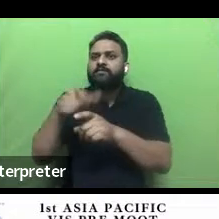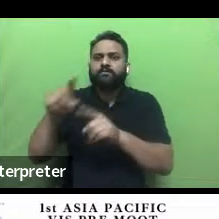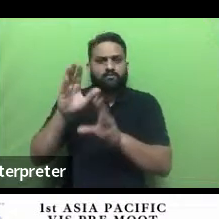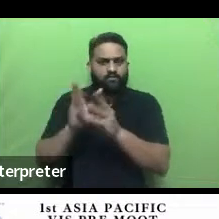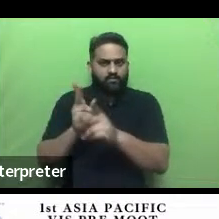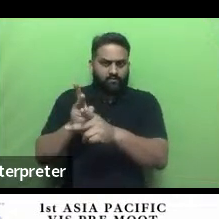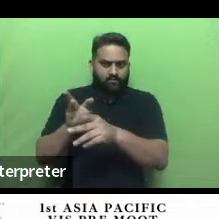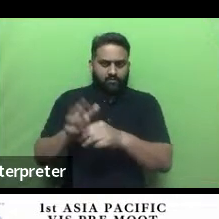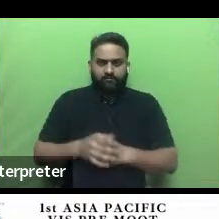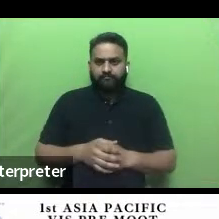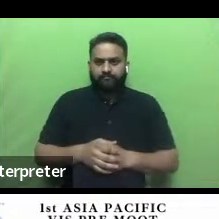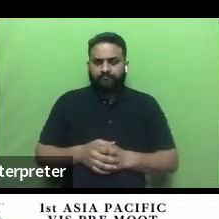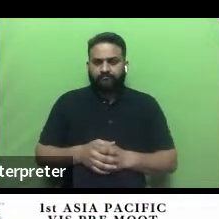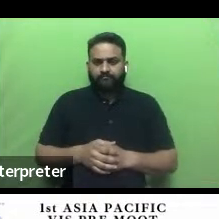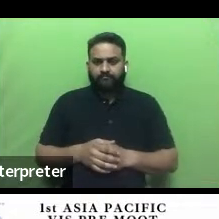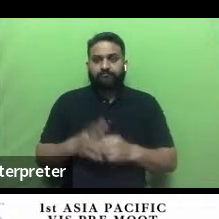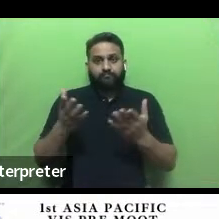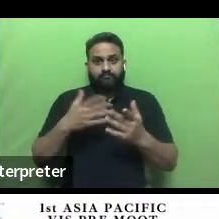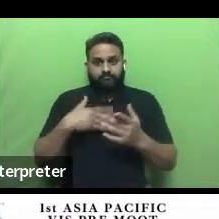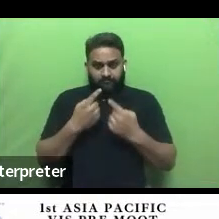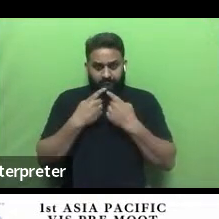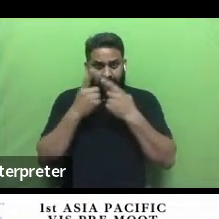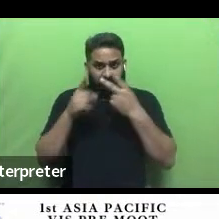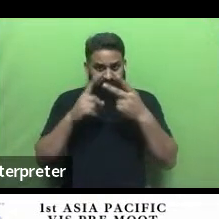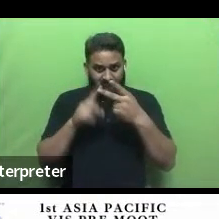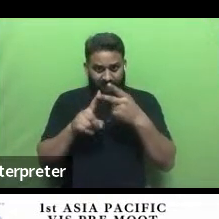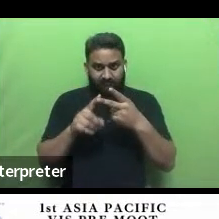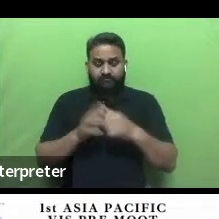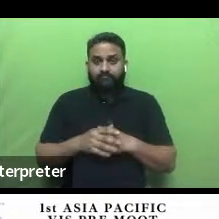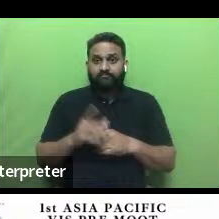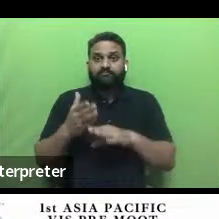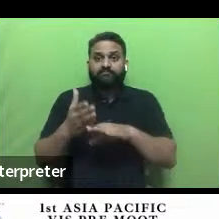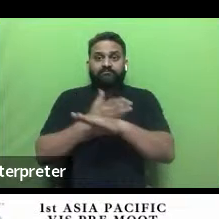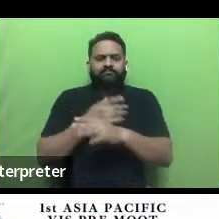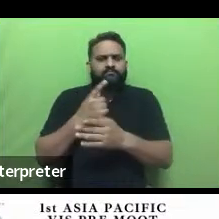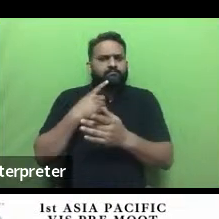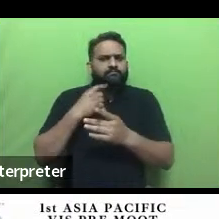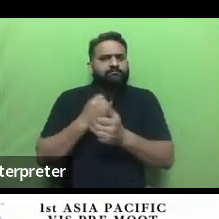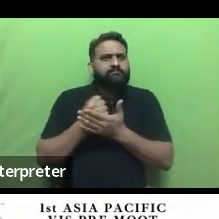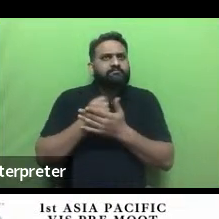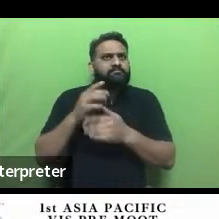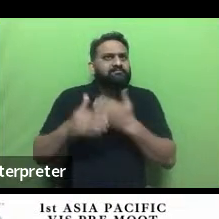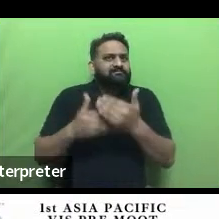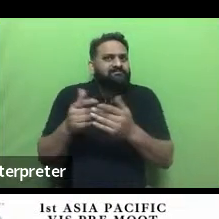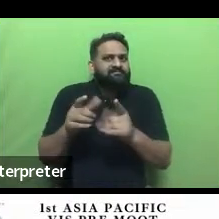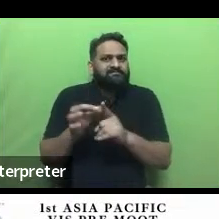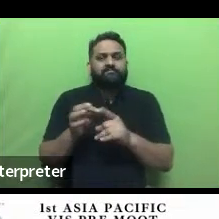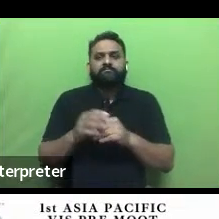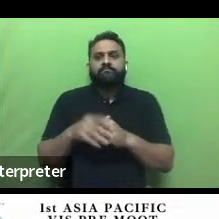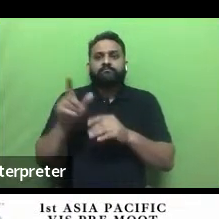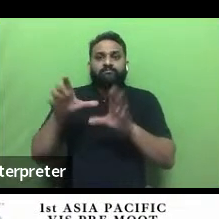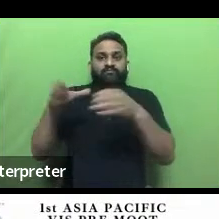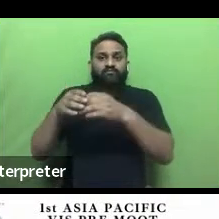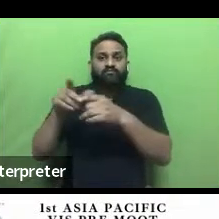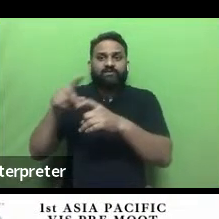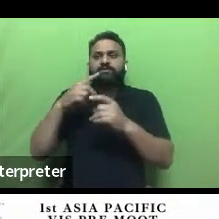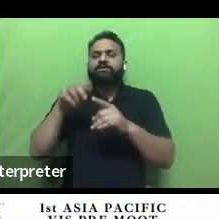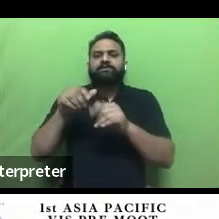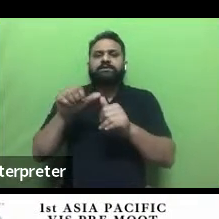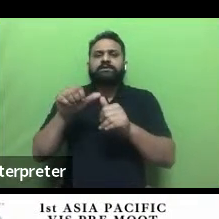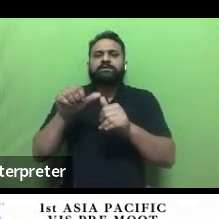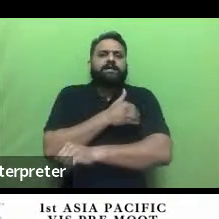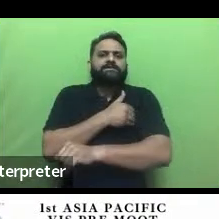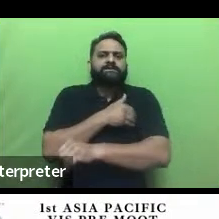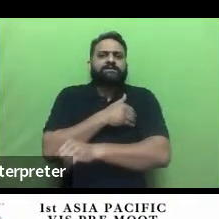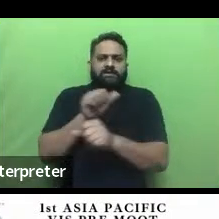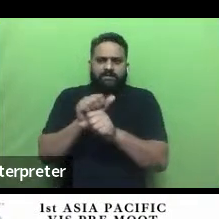principal. Secondly, when this previous practice was established, Miss Party was acting as an agent for Southern Commodities,